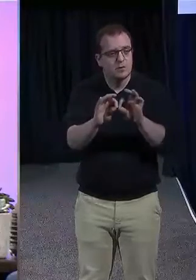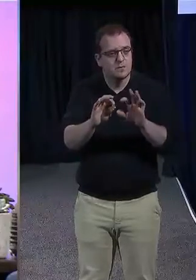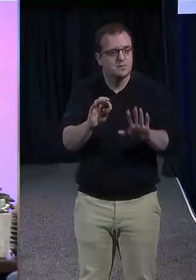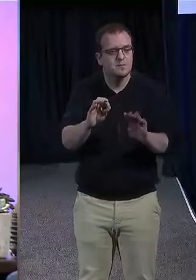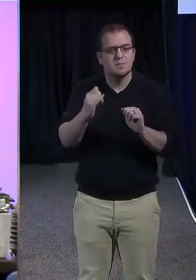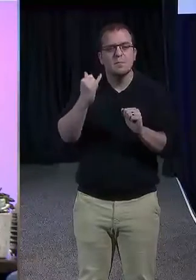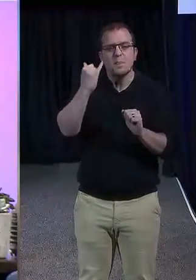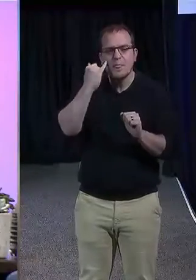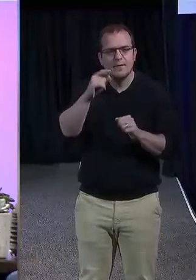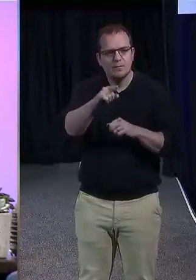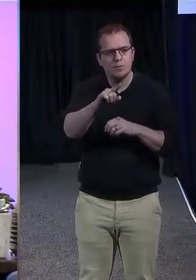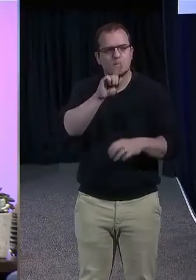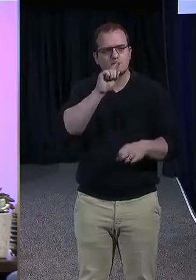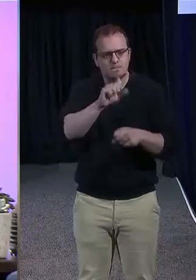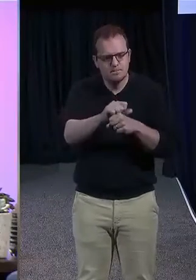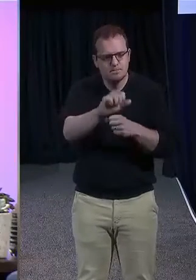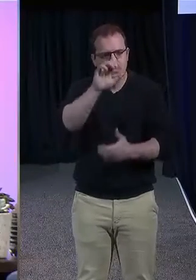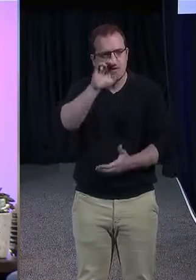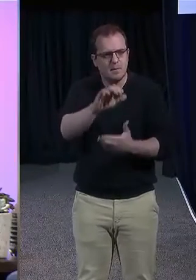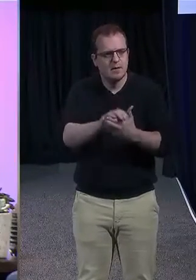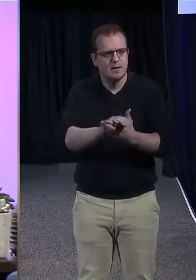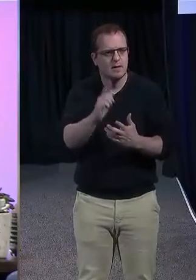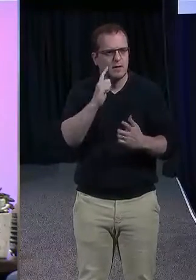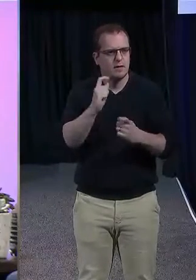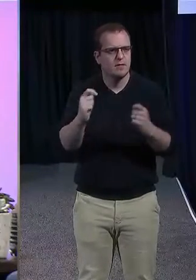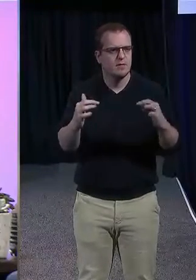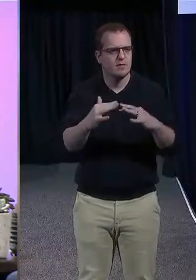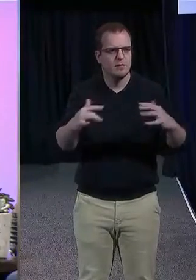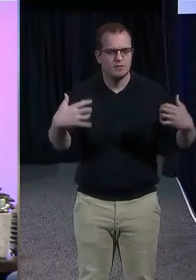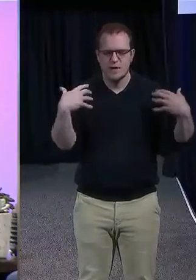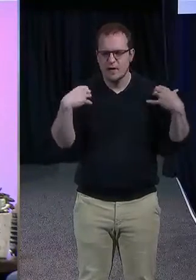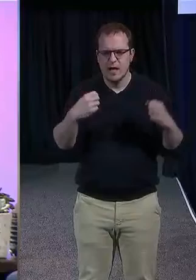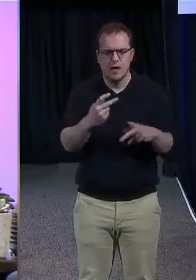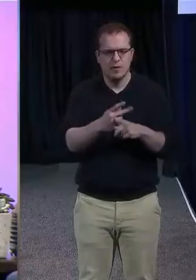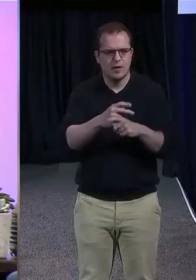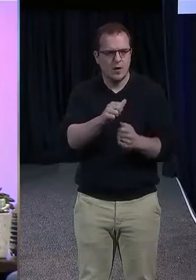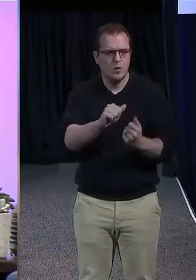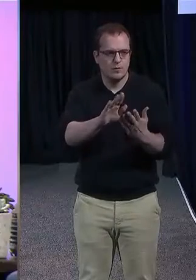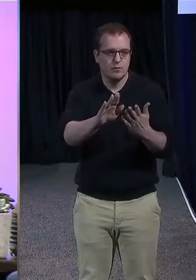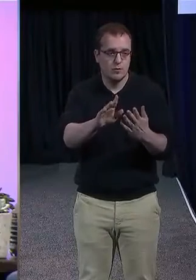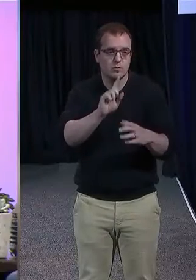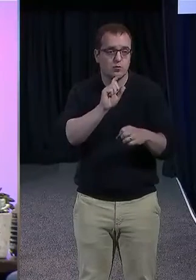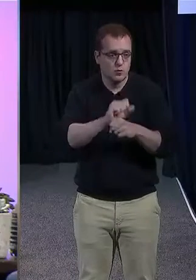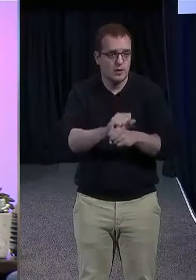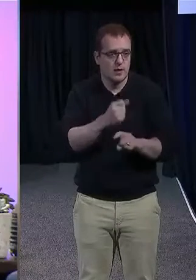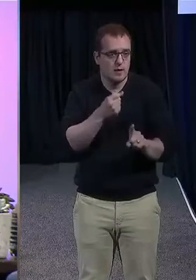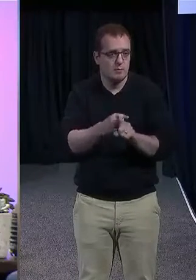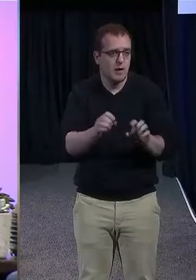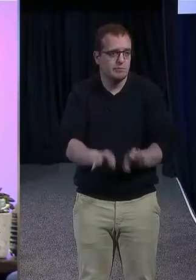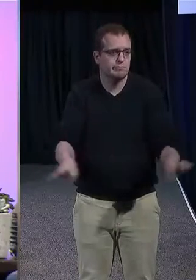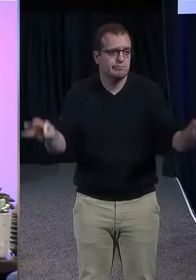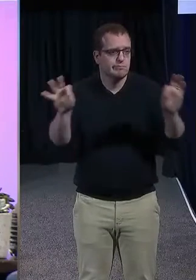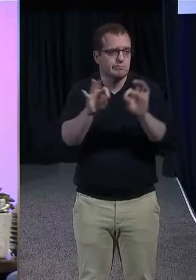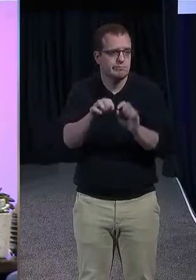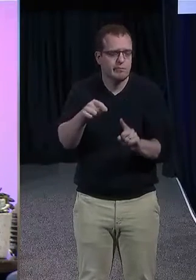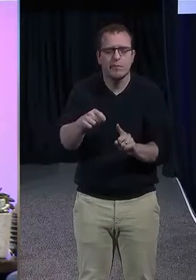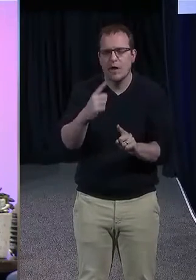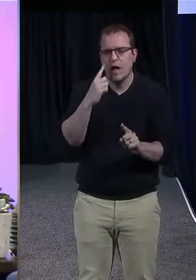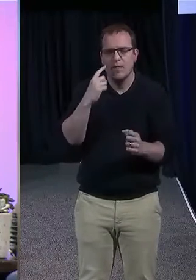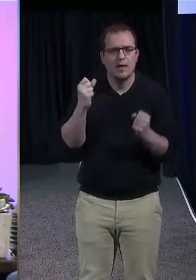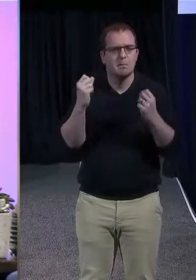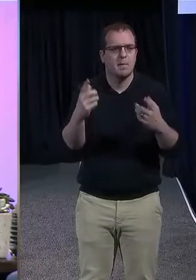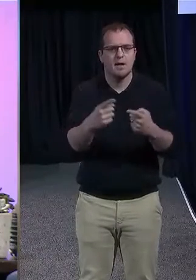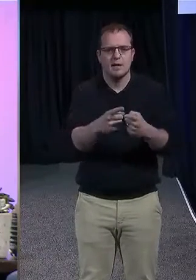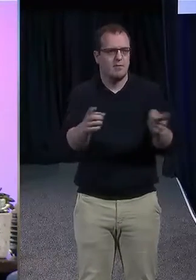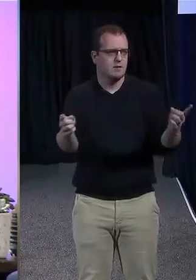you believe that diversifying the healthcare workforce makes a difference. And I think many of us who are sitting in